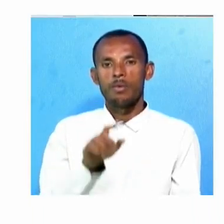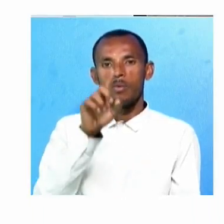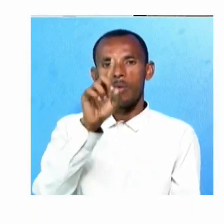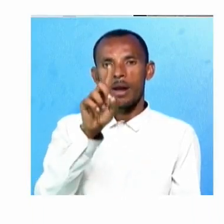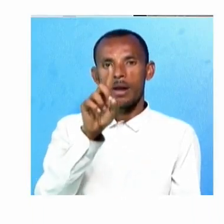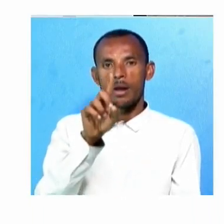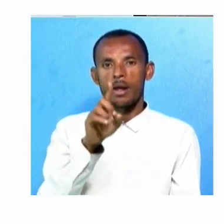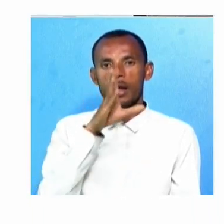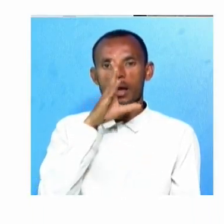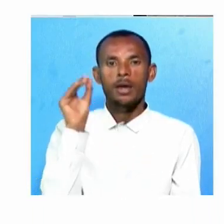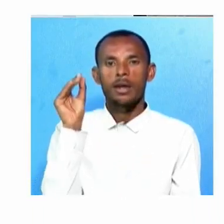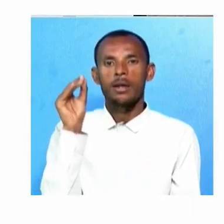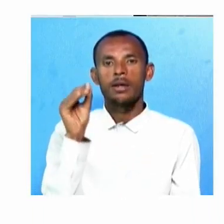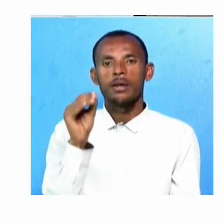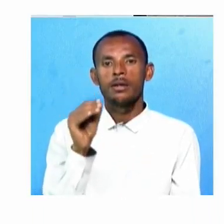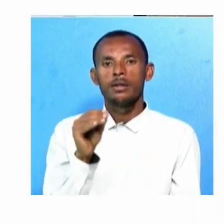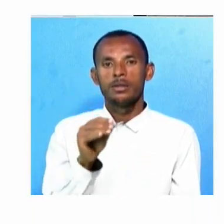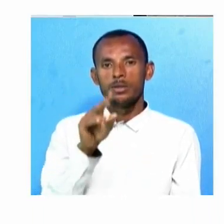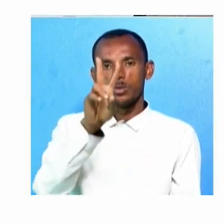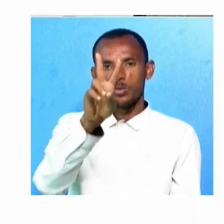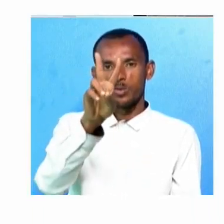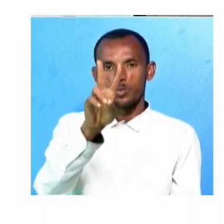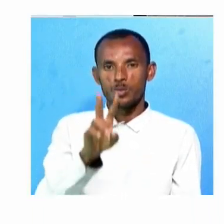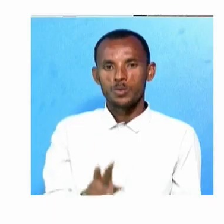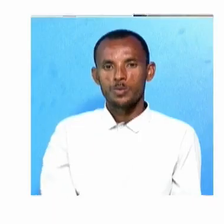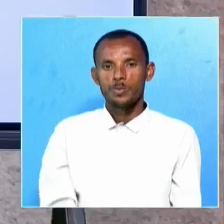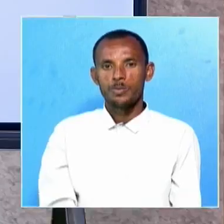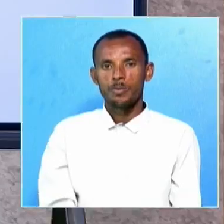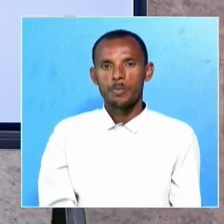1 and 2.